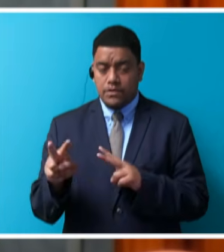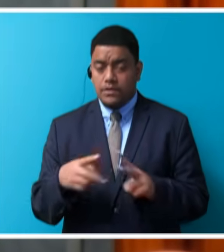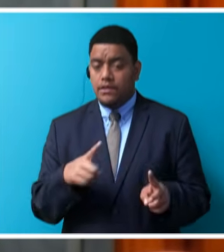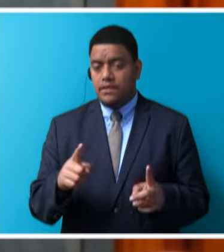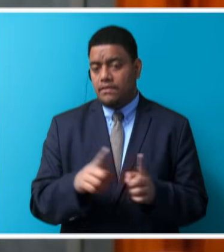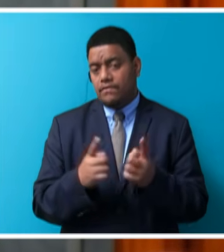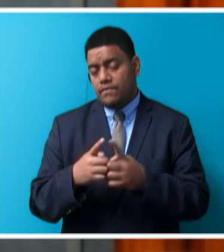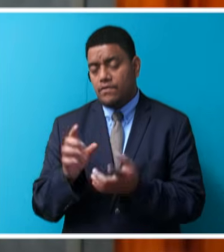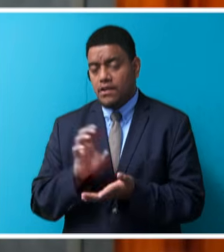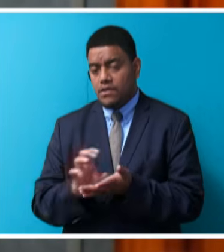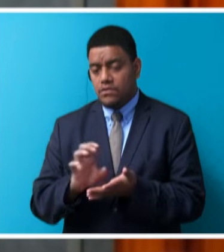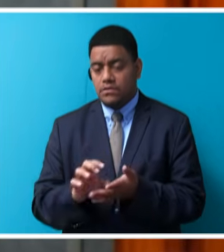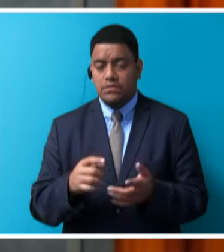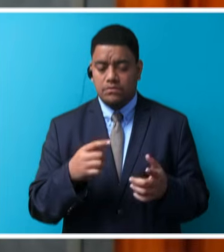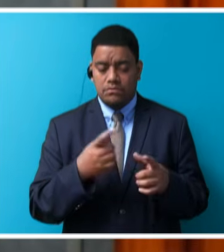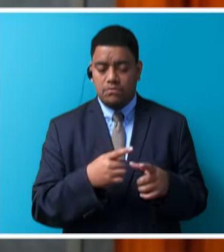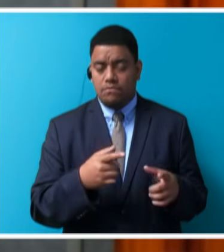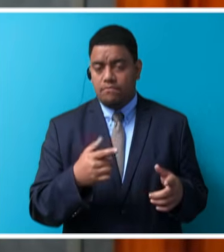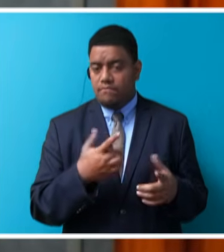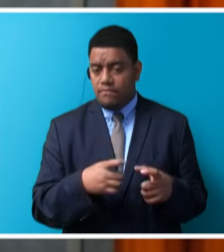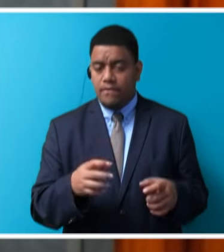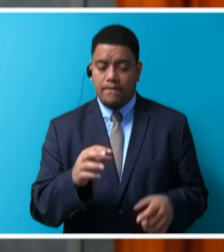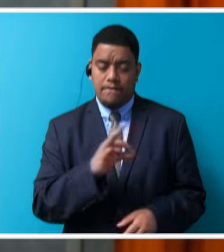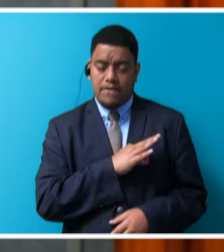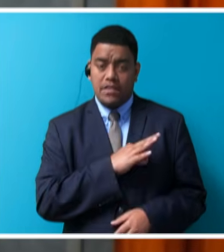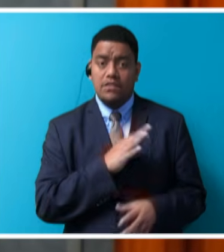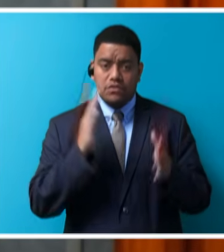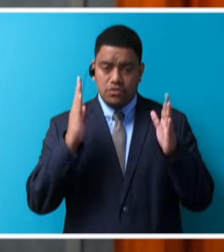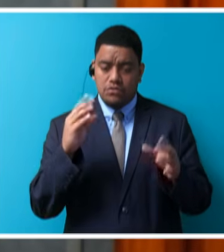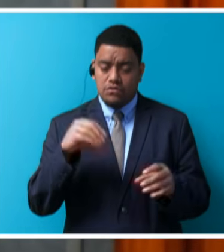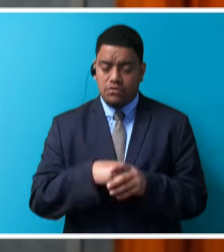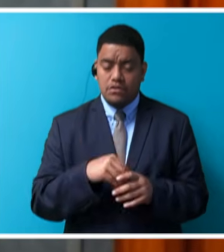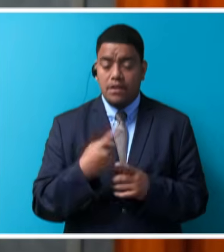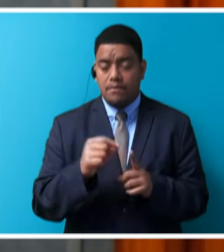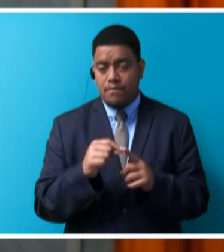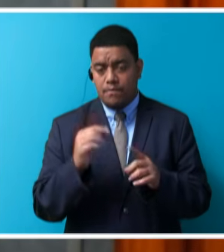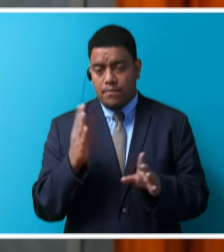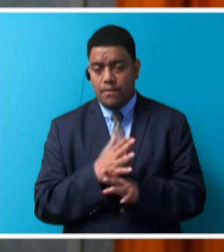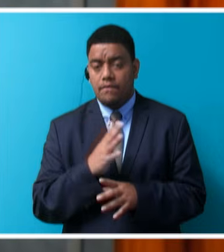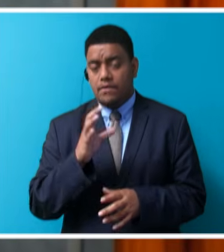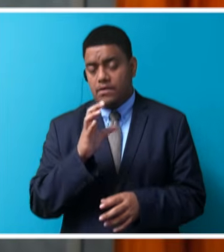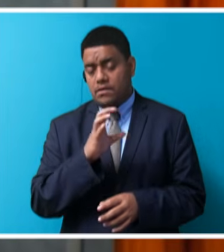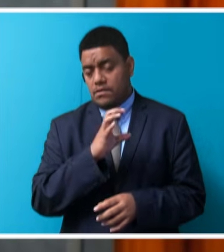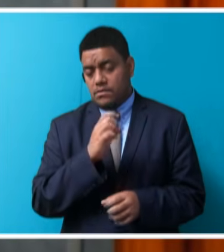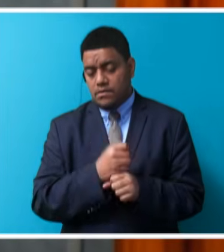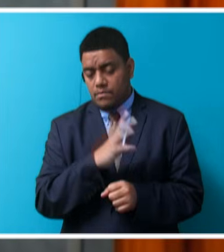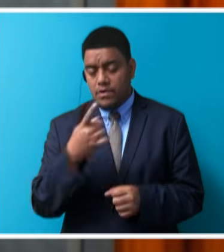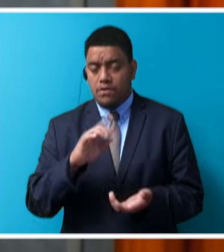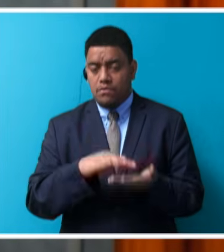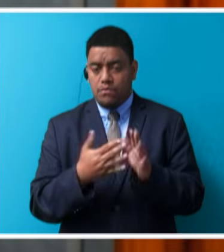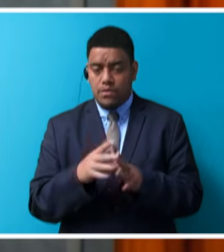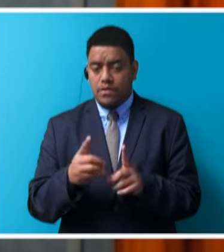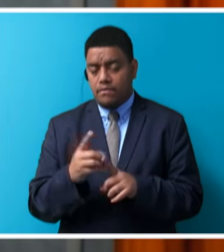institutions, civil society, faith-based organizations, and private sector development partners and communities.